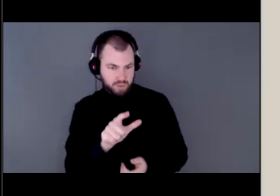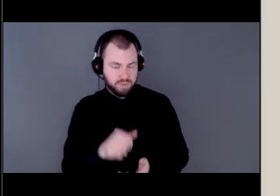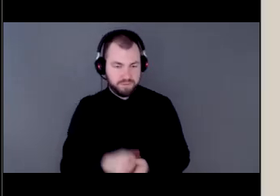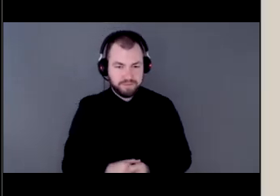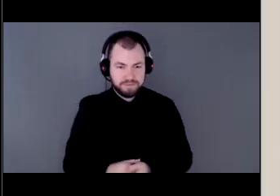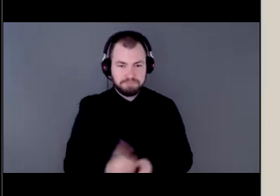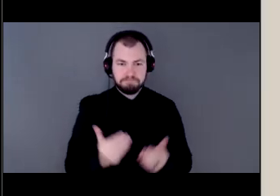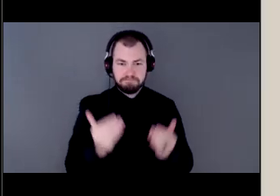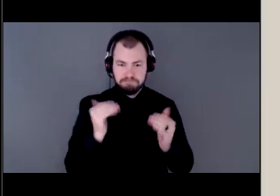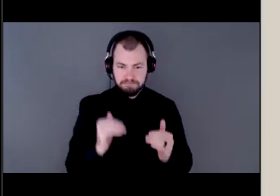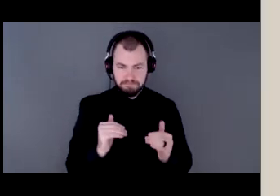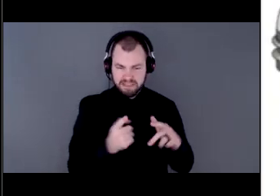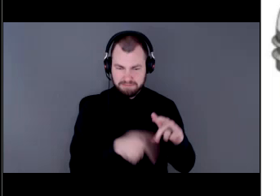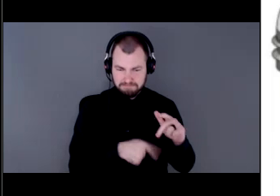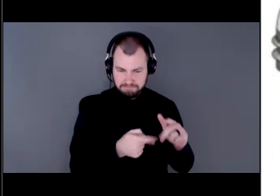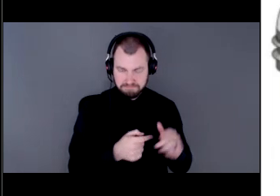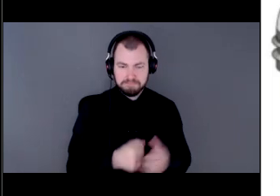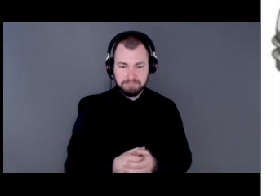You can skip this one.